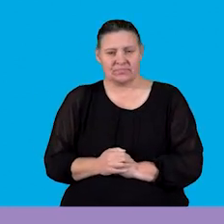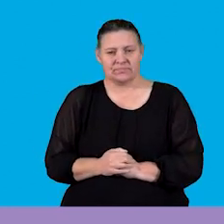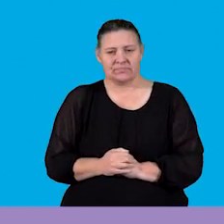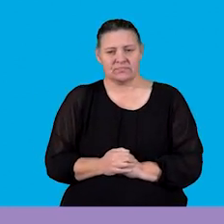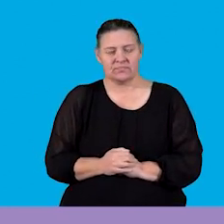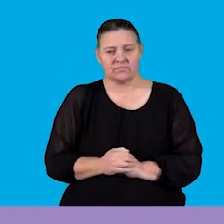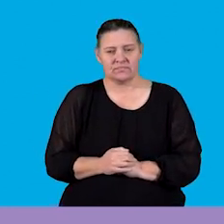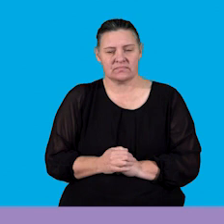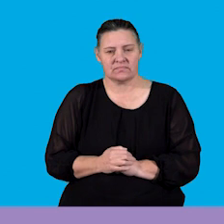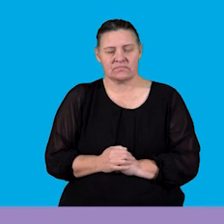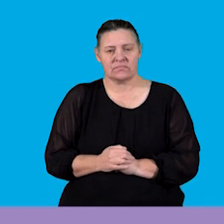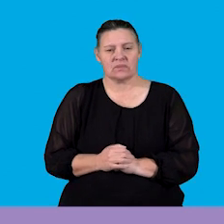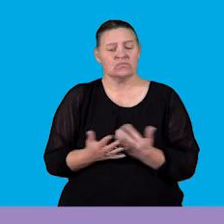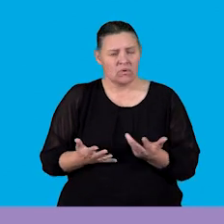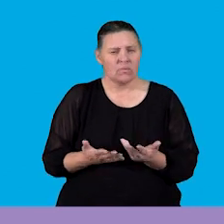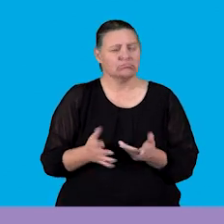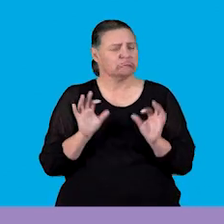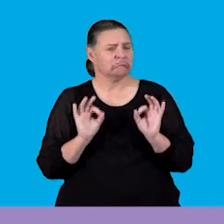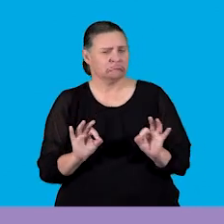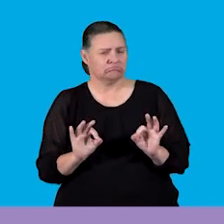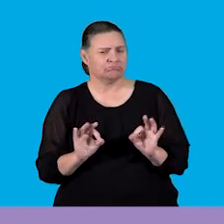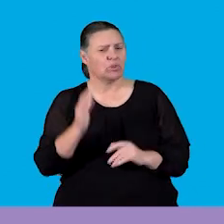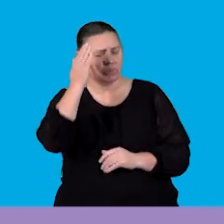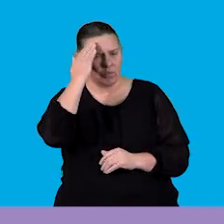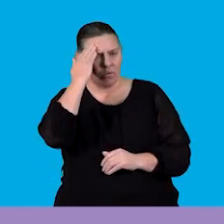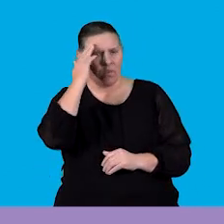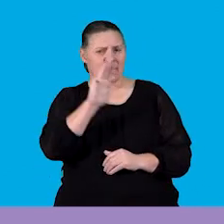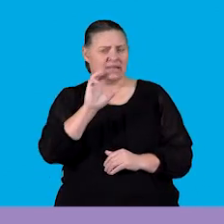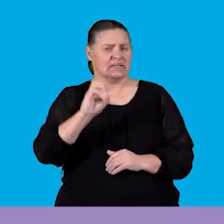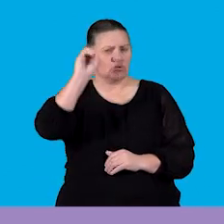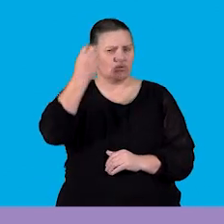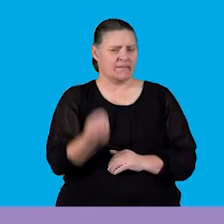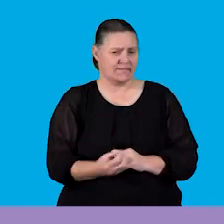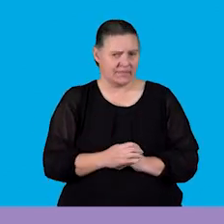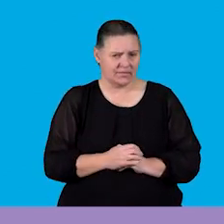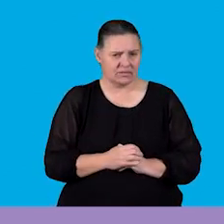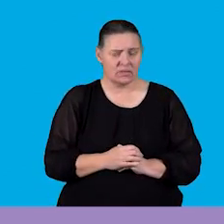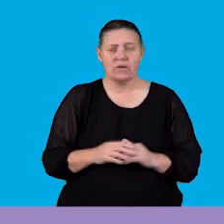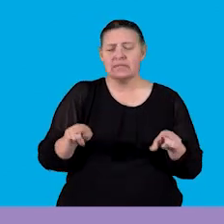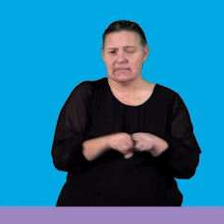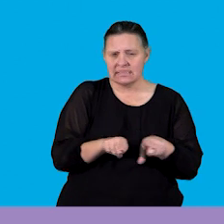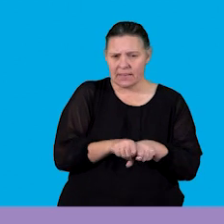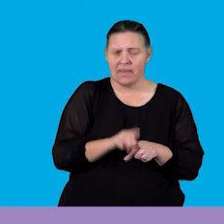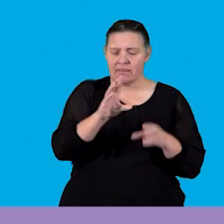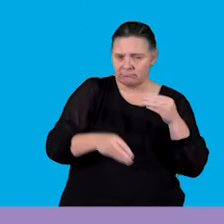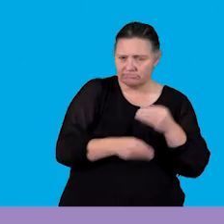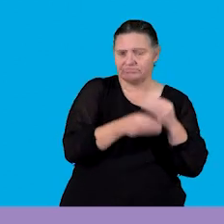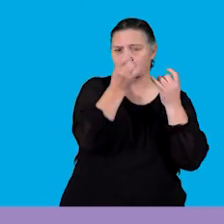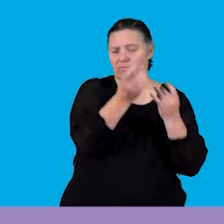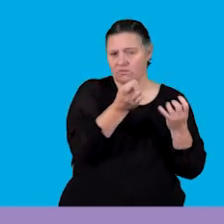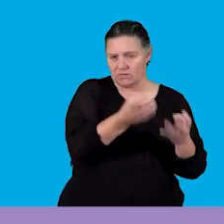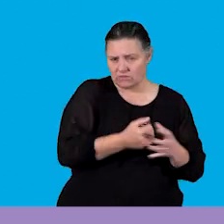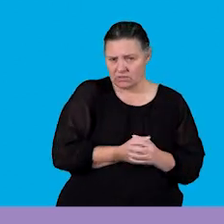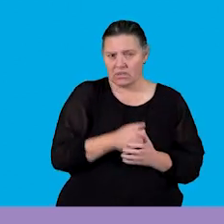a 90 degree angle. So we definitely know that this is a right angled triangle, but we have been also given